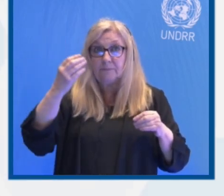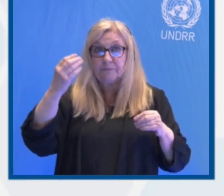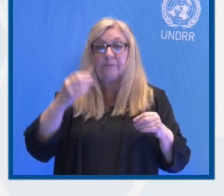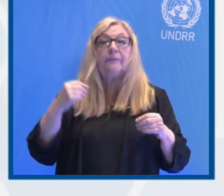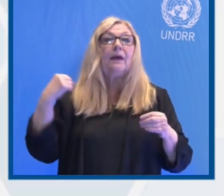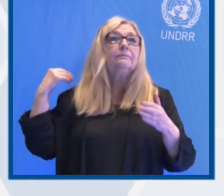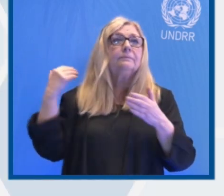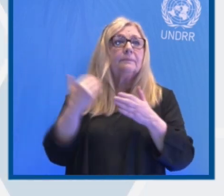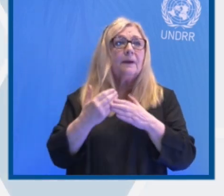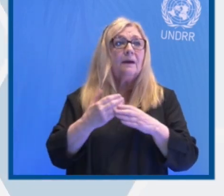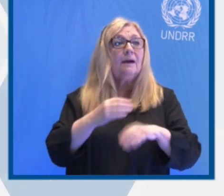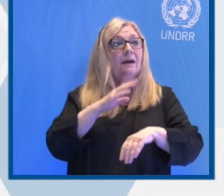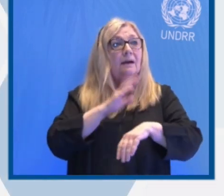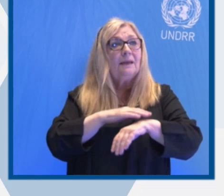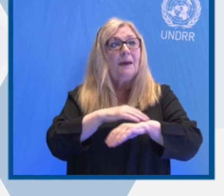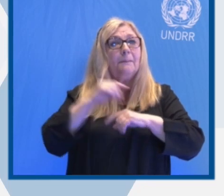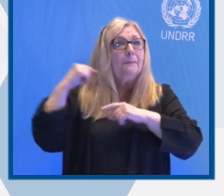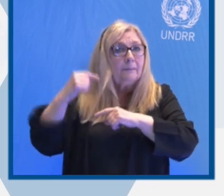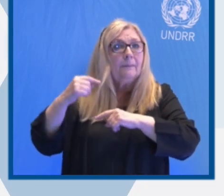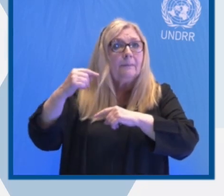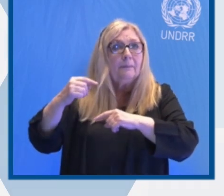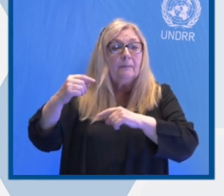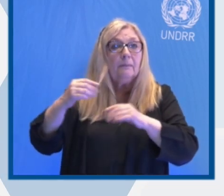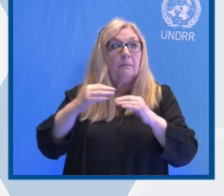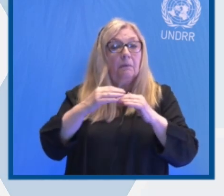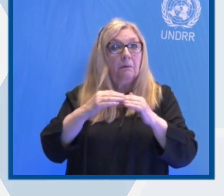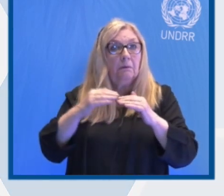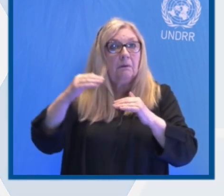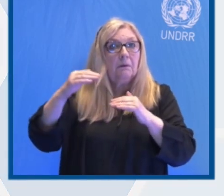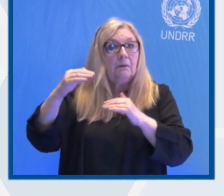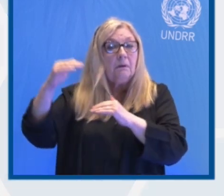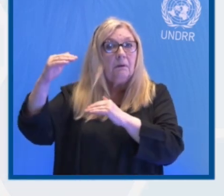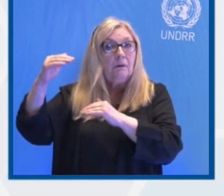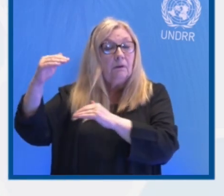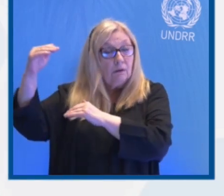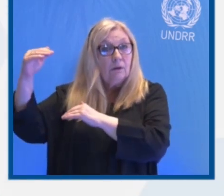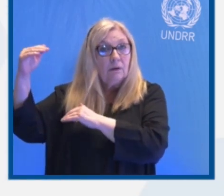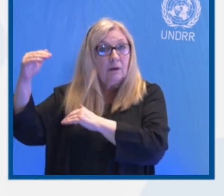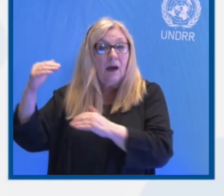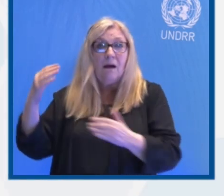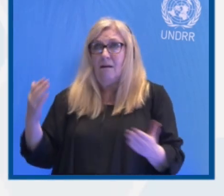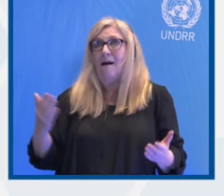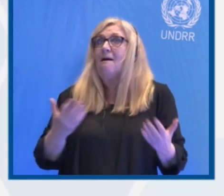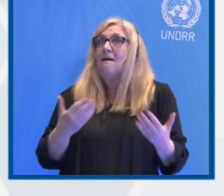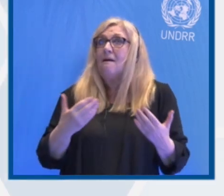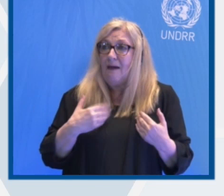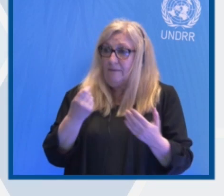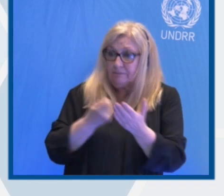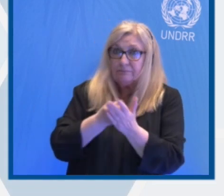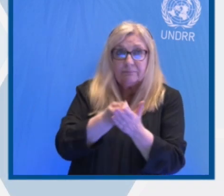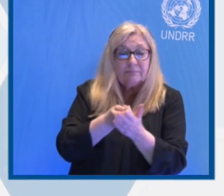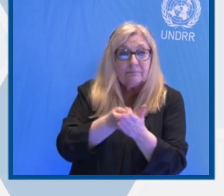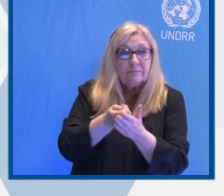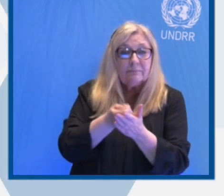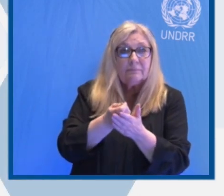the time period. It continues to increase. And this is occurring even though the insurance markets globally